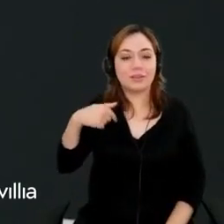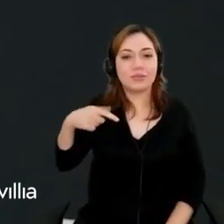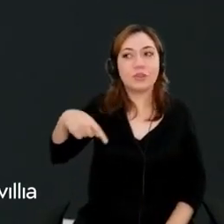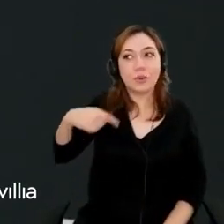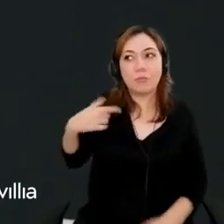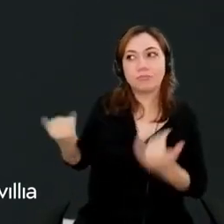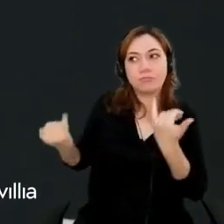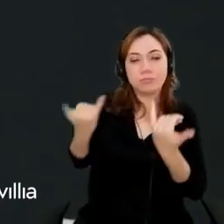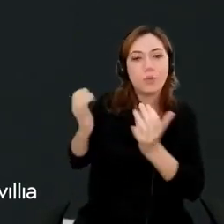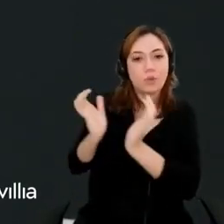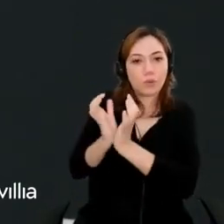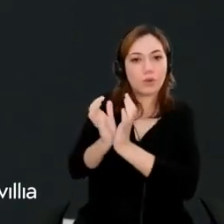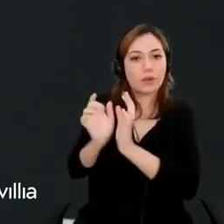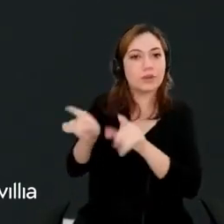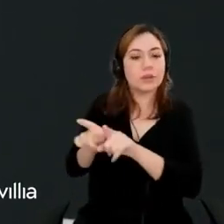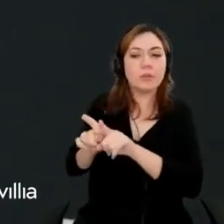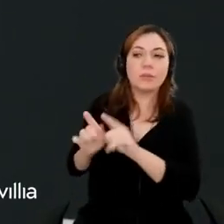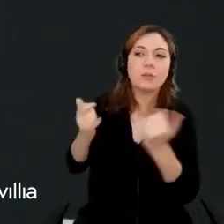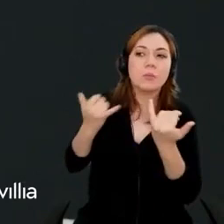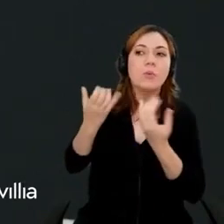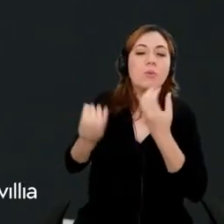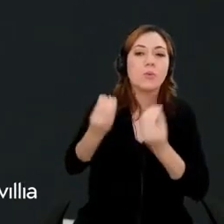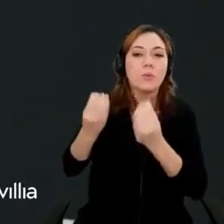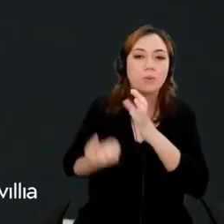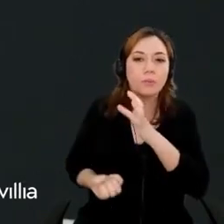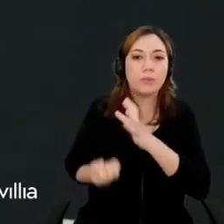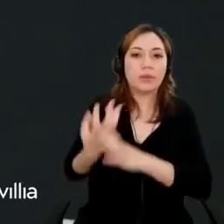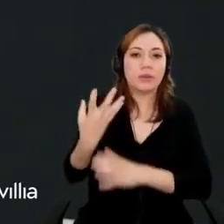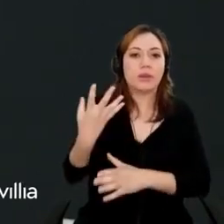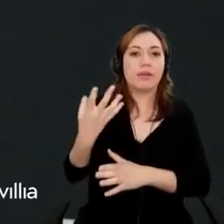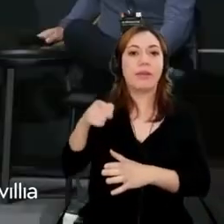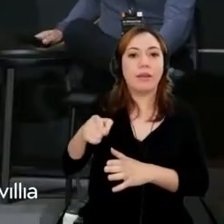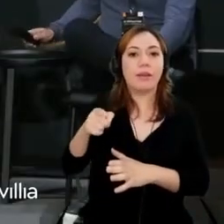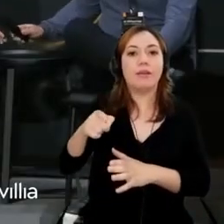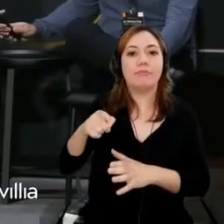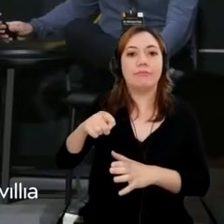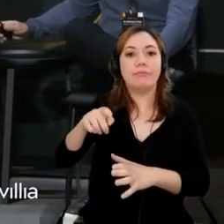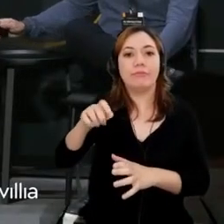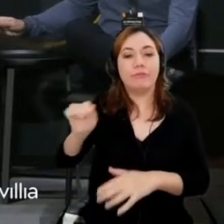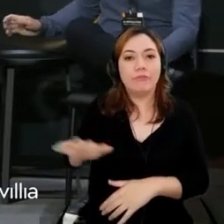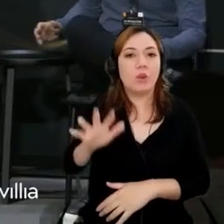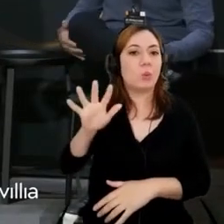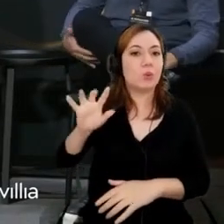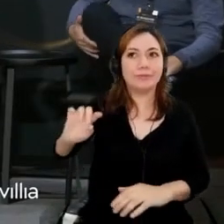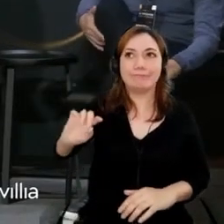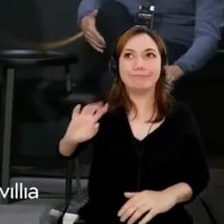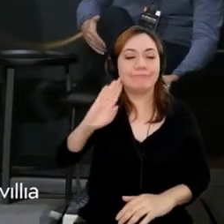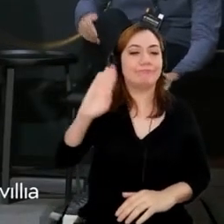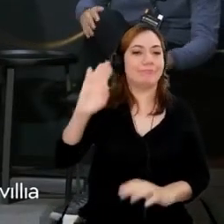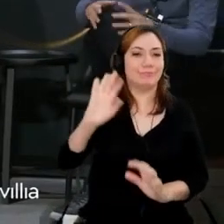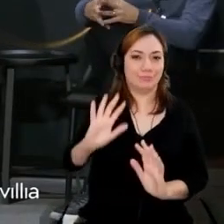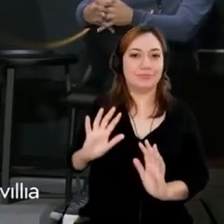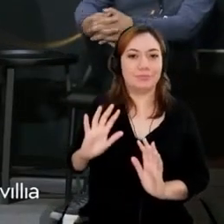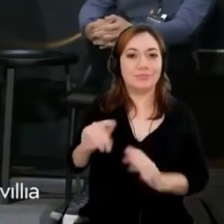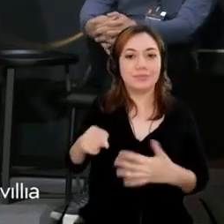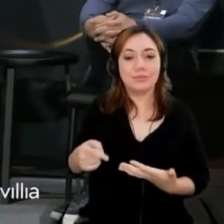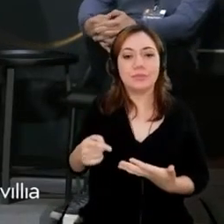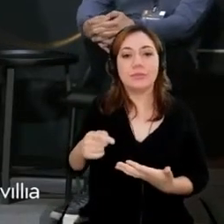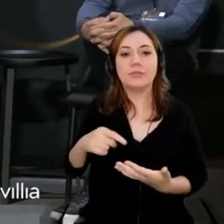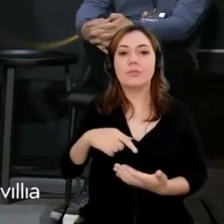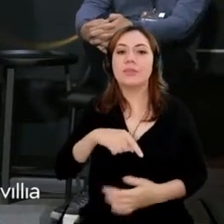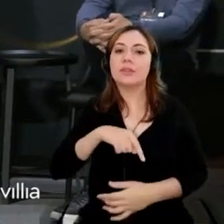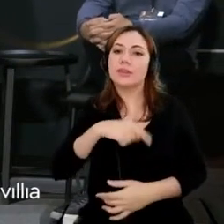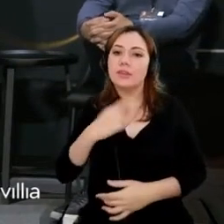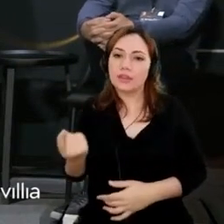how creating unique values. Thank you. That's great. Thank you. Antonio, I know you had some thoughts too. How